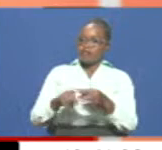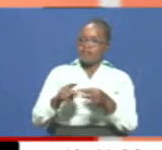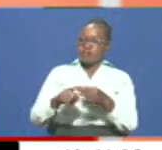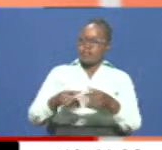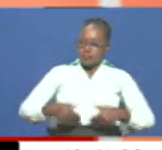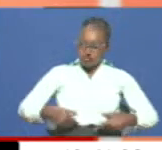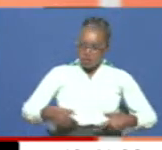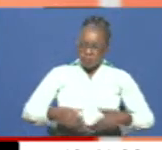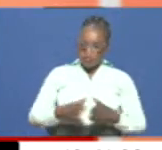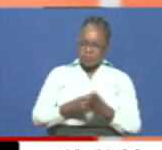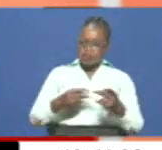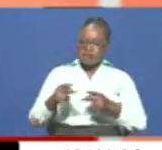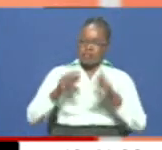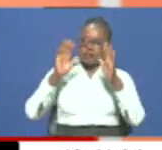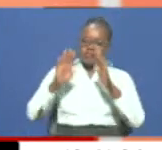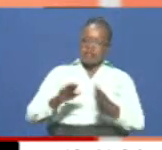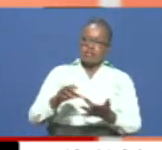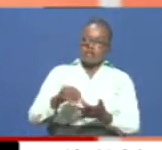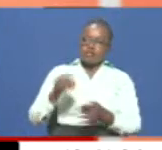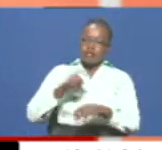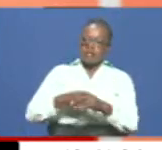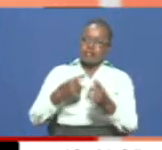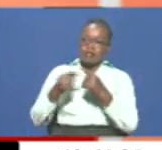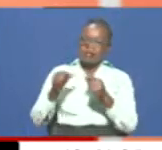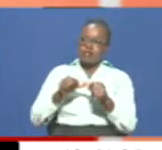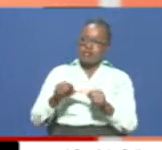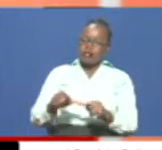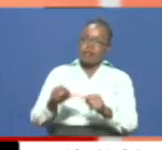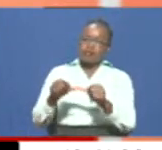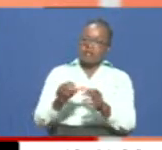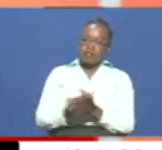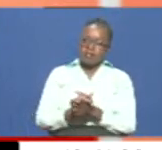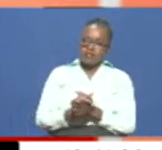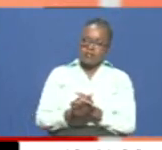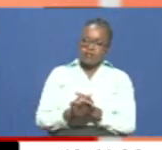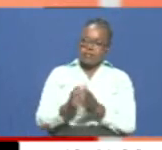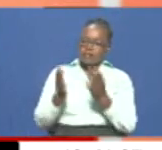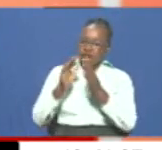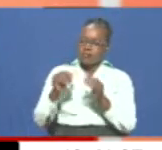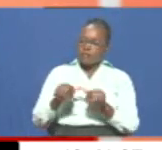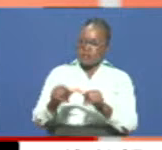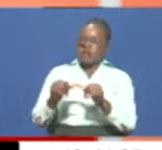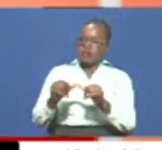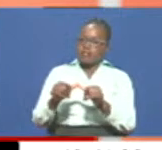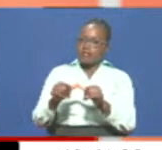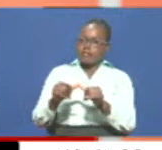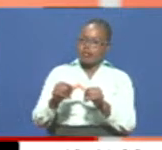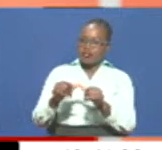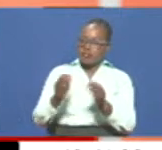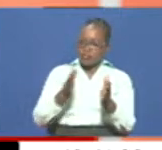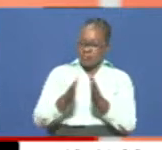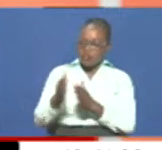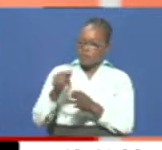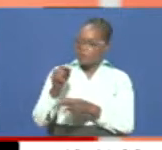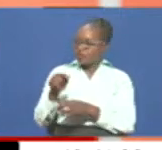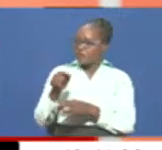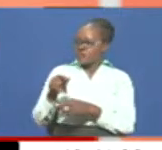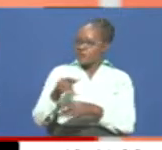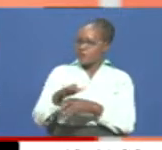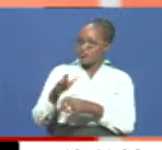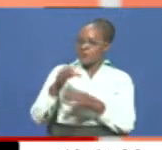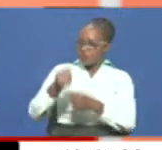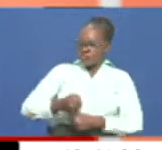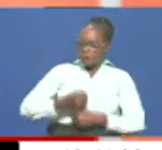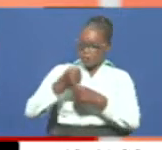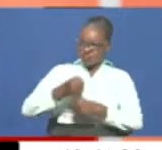very critical, especially when we talk of sustainability. And to celebrate the sustainability aspect of that, we went to the Gong Hills, where